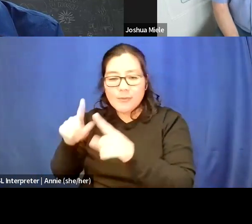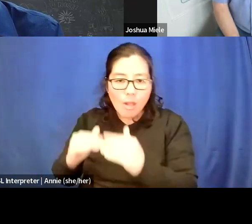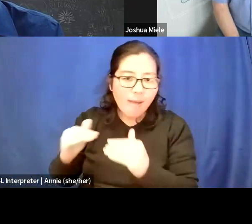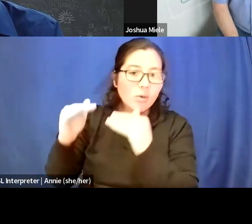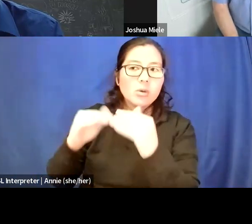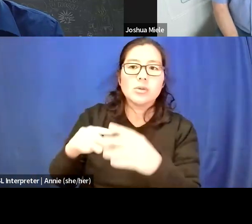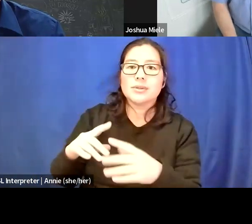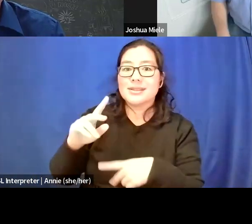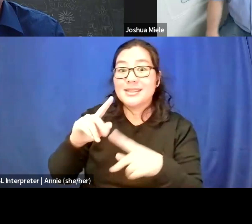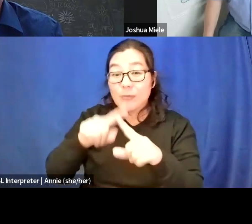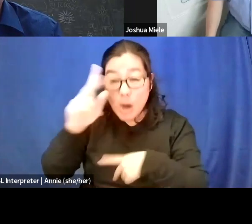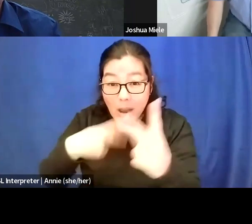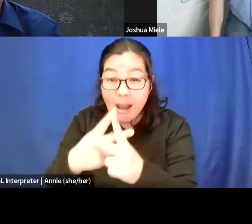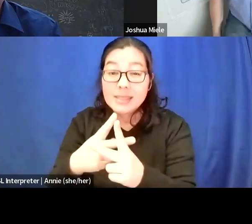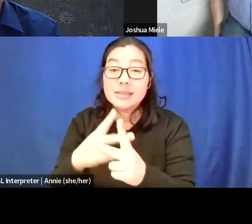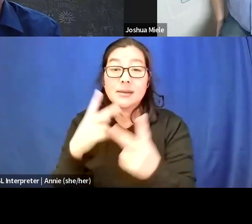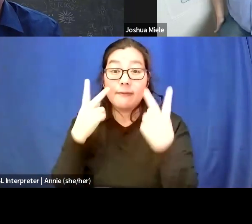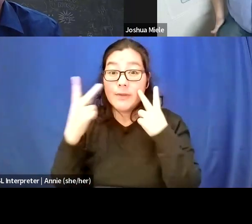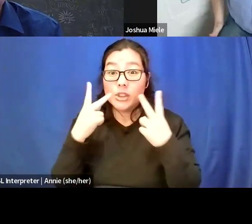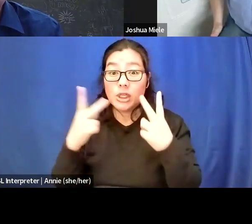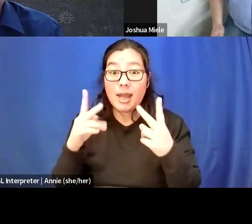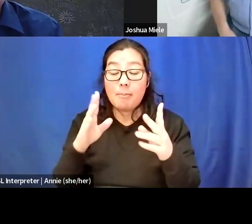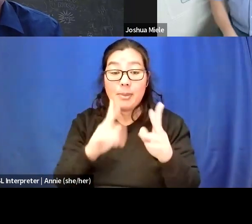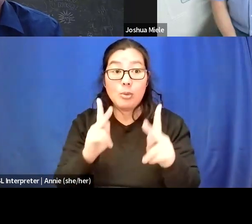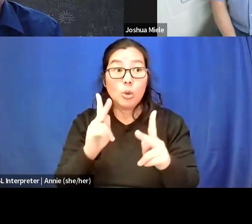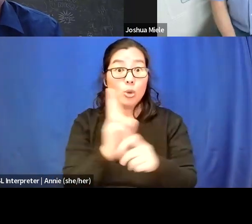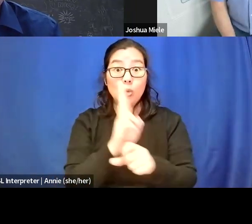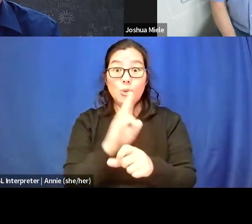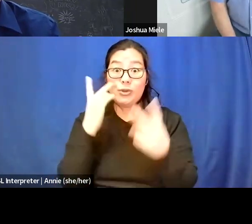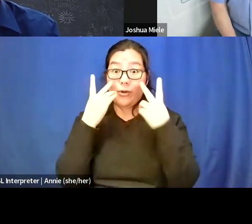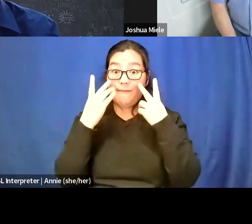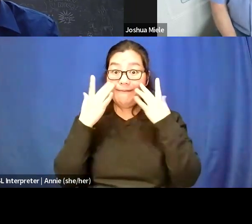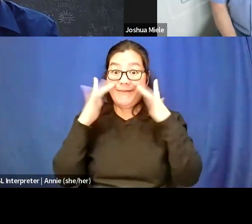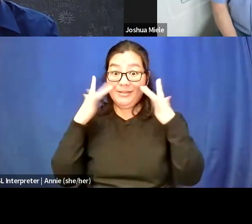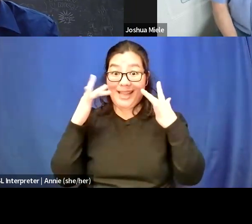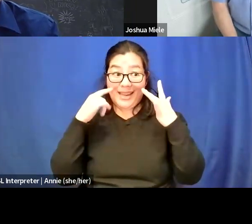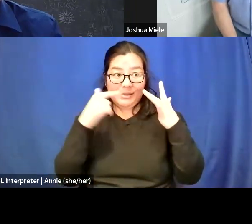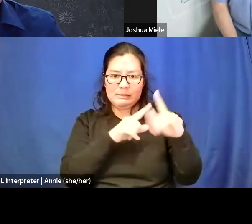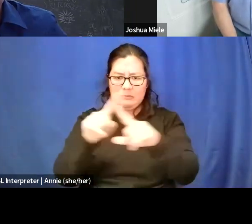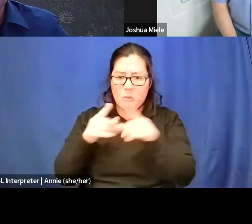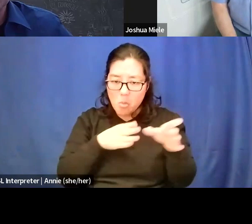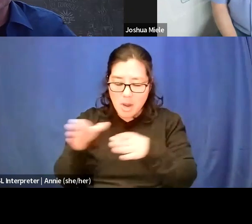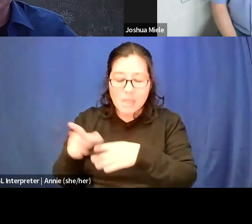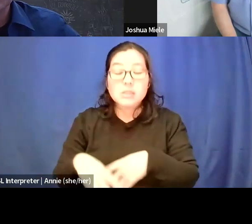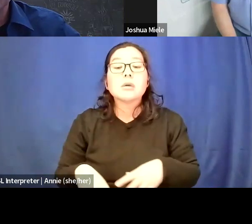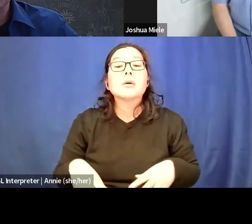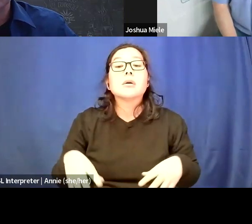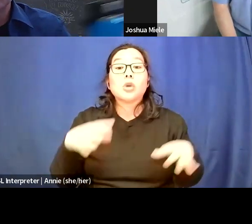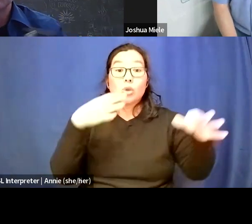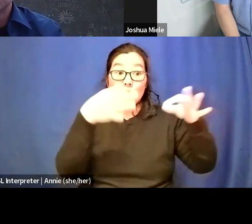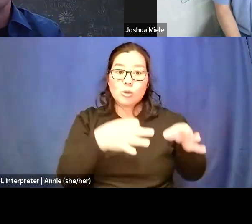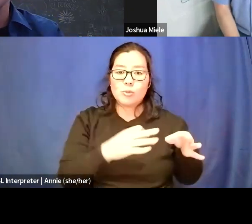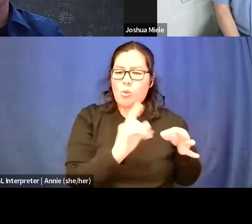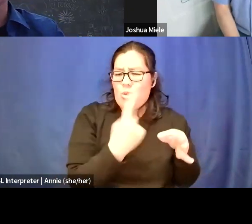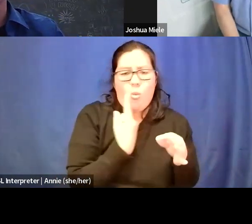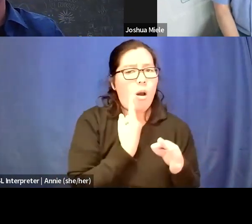of vision, and people utilize that to different extents, description is really only sort of one